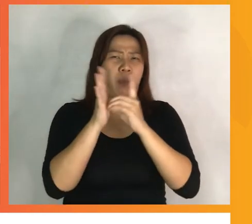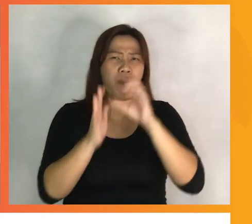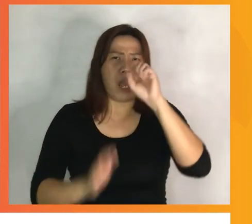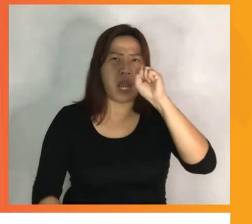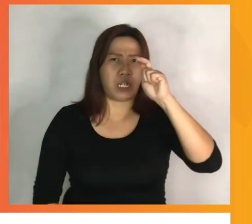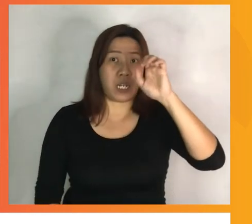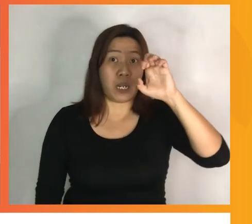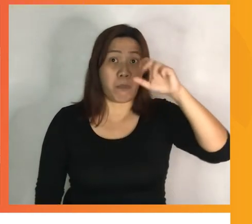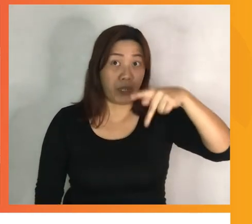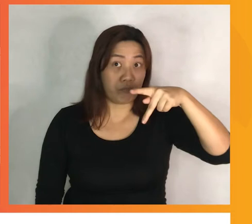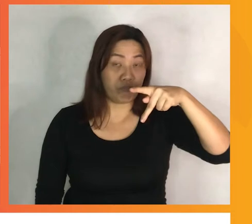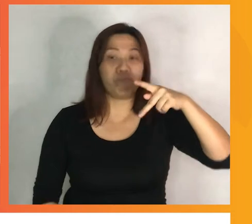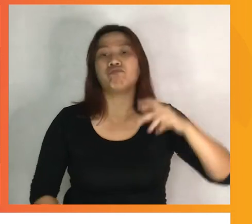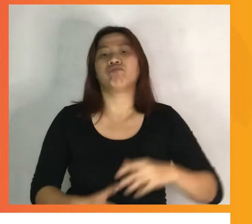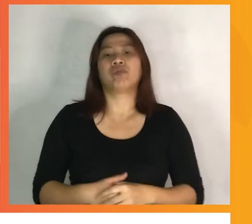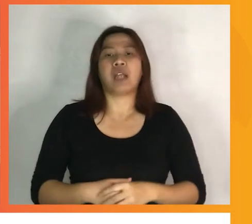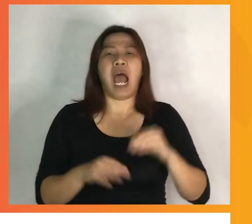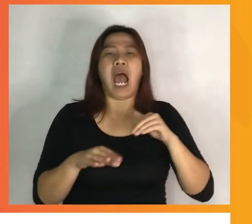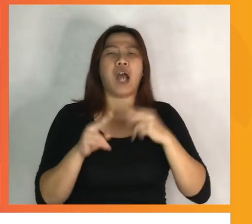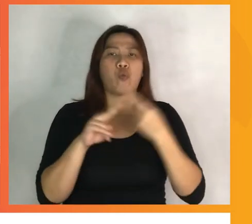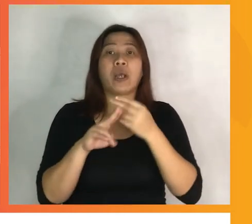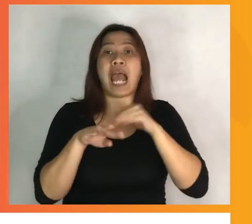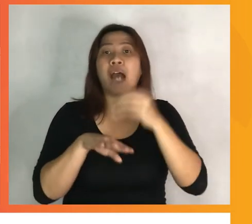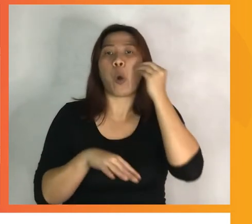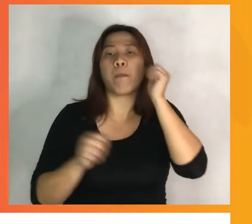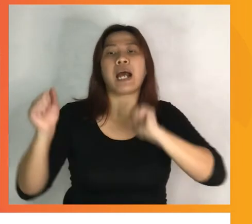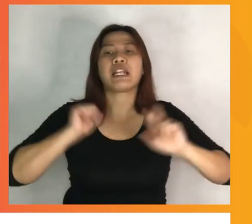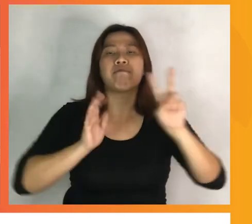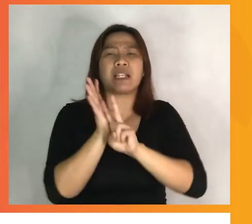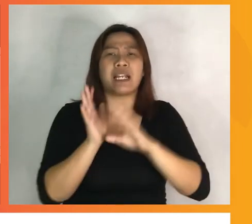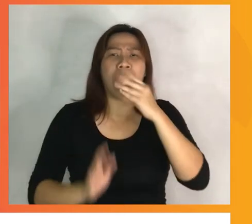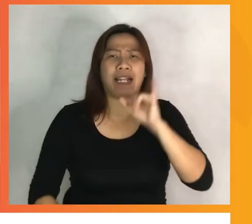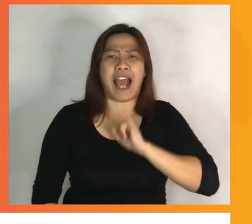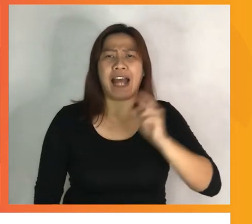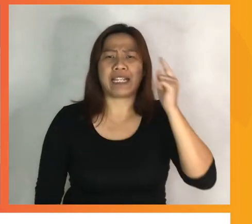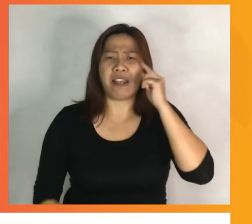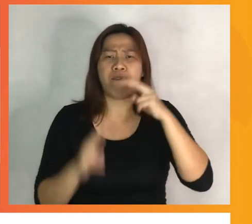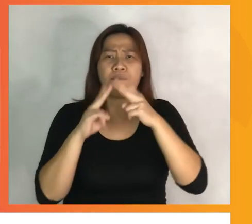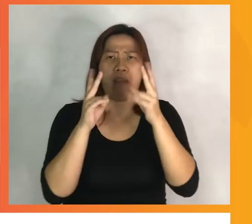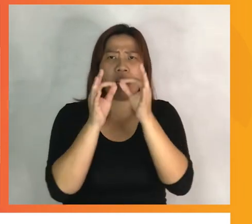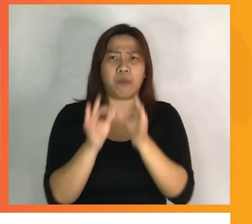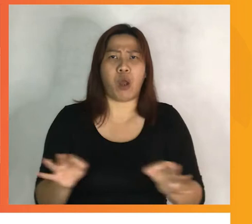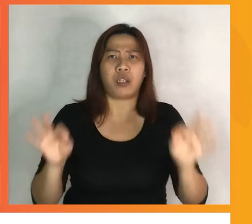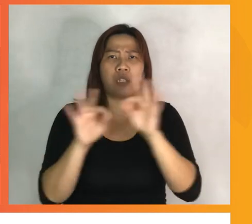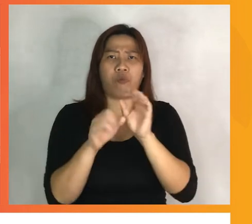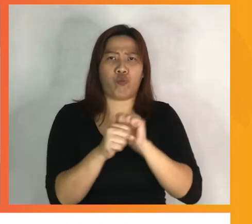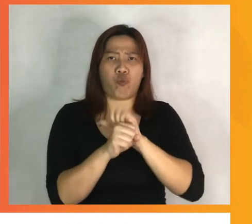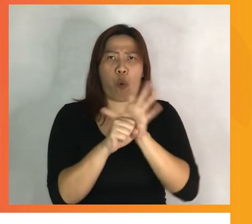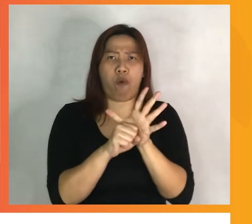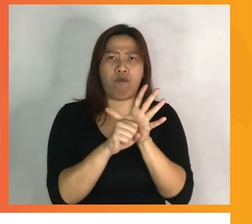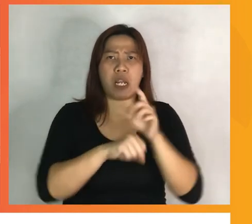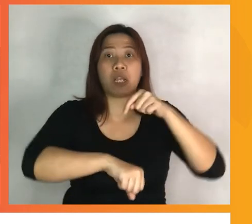STEP, I'm using mostly at-home activities. And I think this is particularly pertinent in this